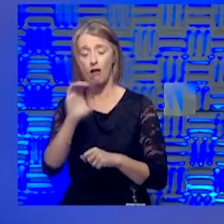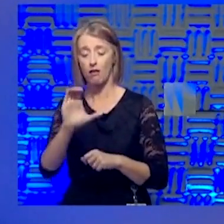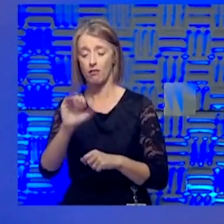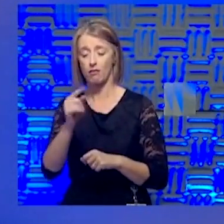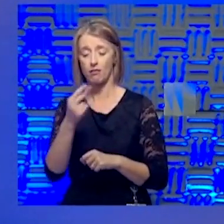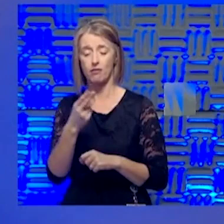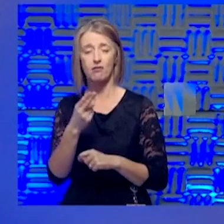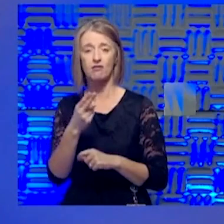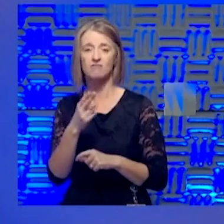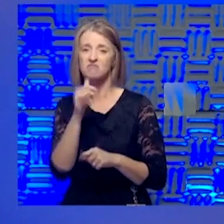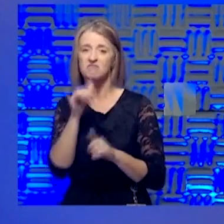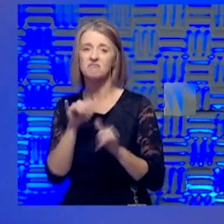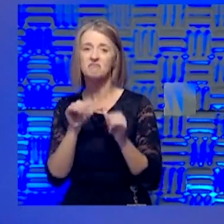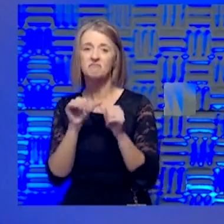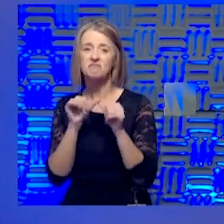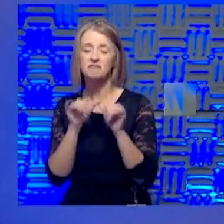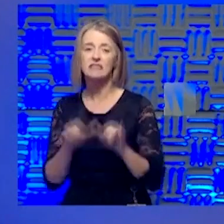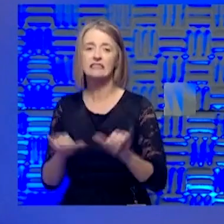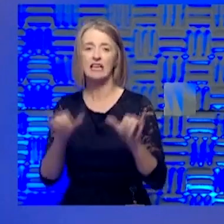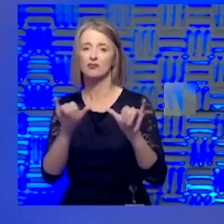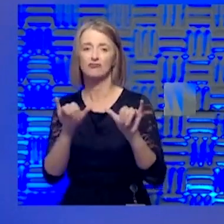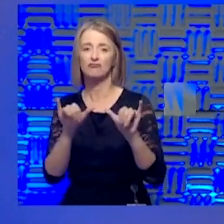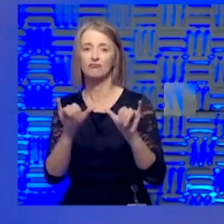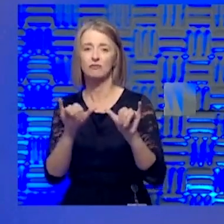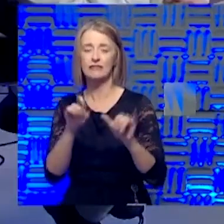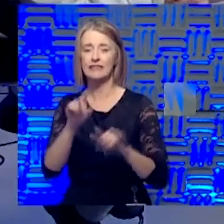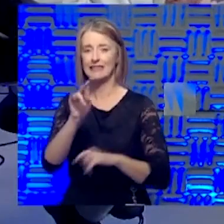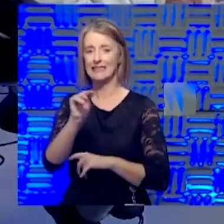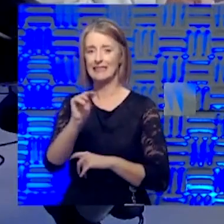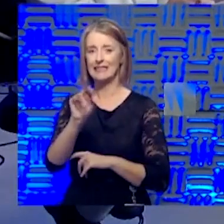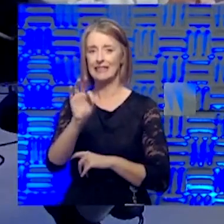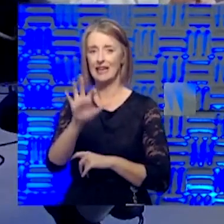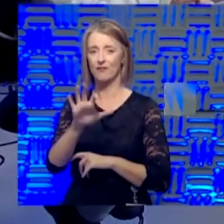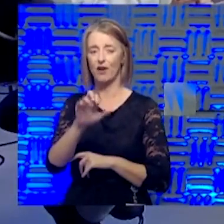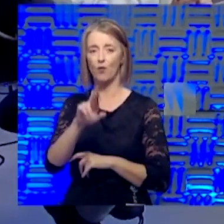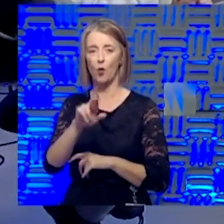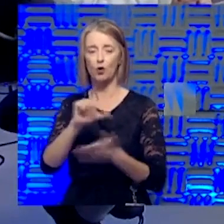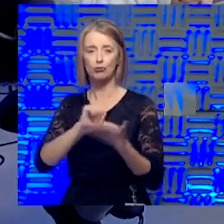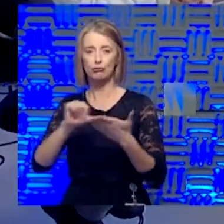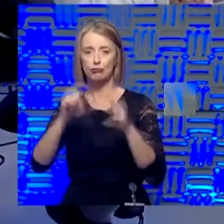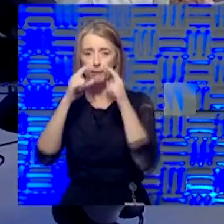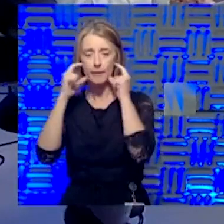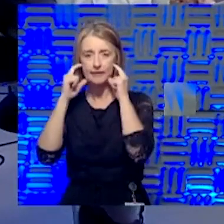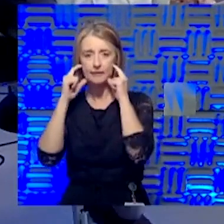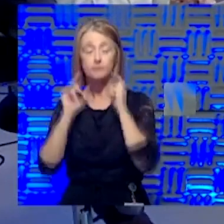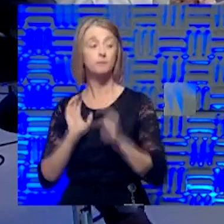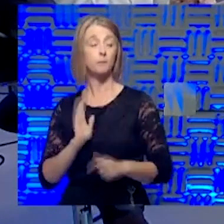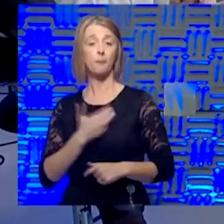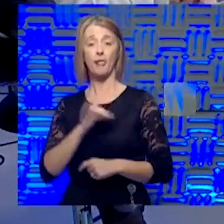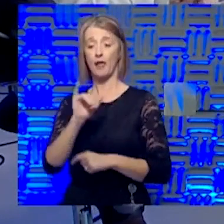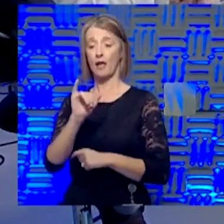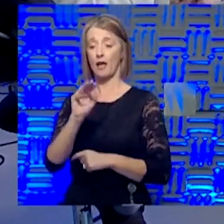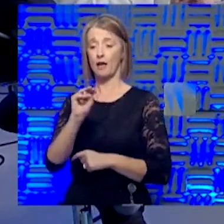to the standard. We would still use the surgical mask and the N95 mask. Is our immune system weakened by months of social